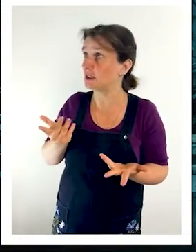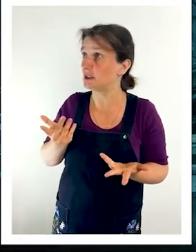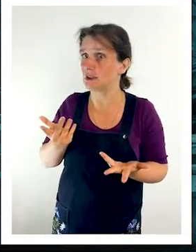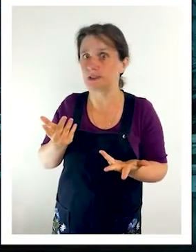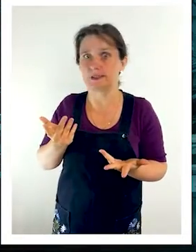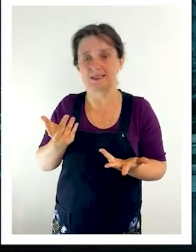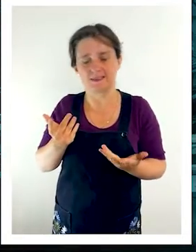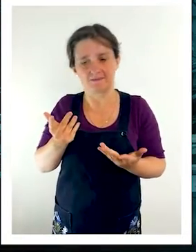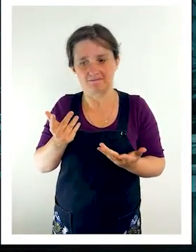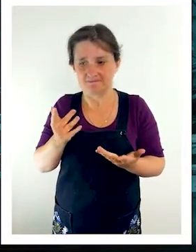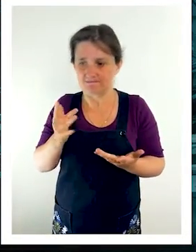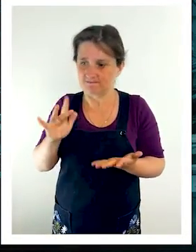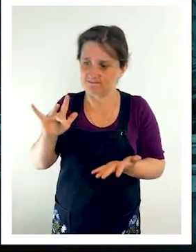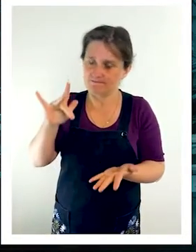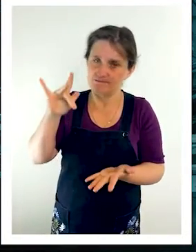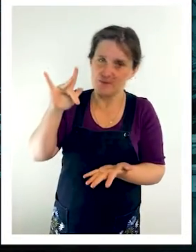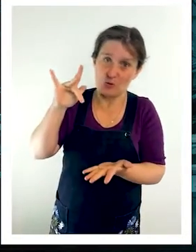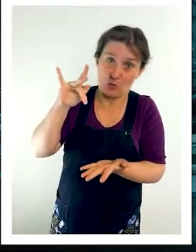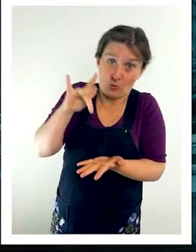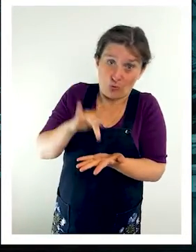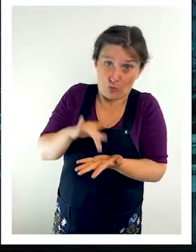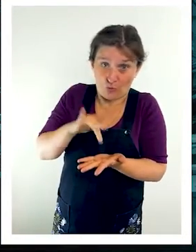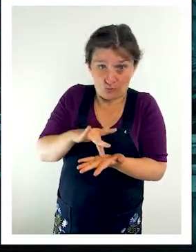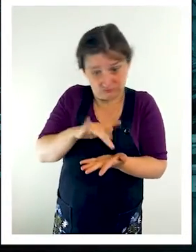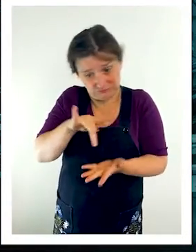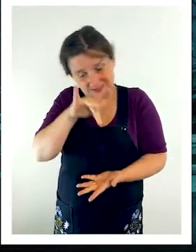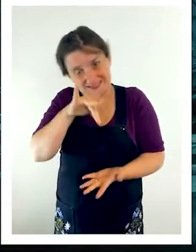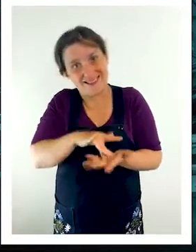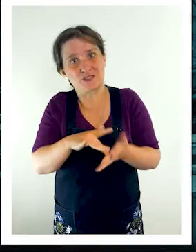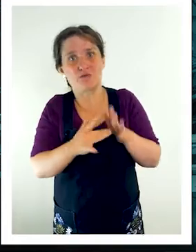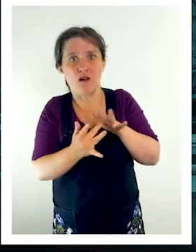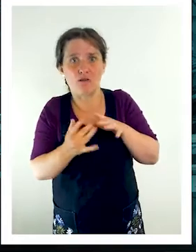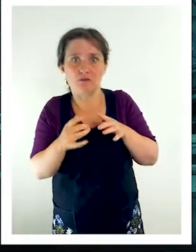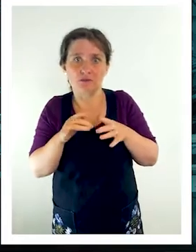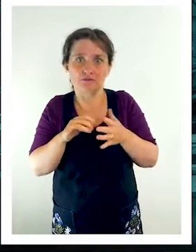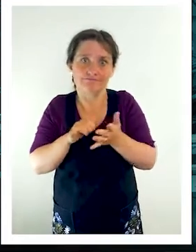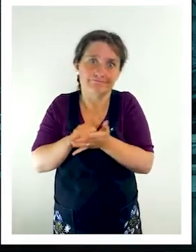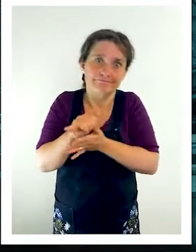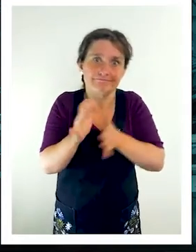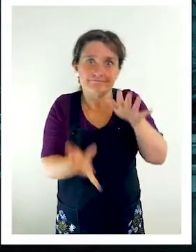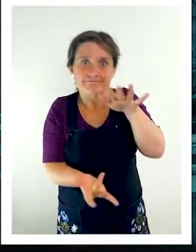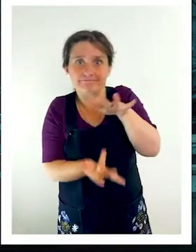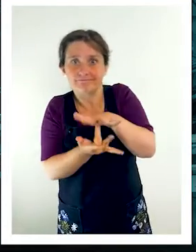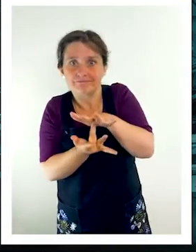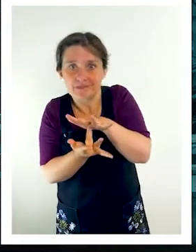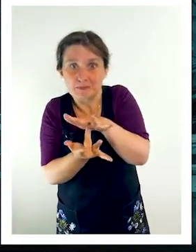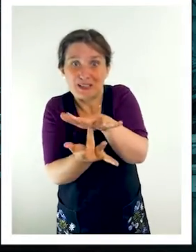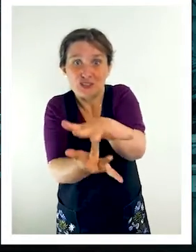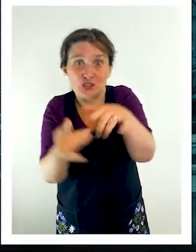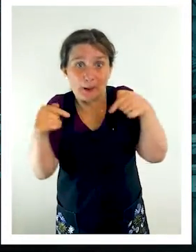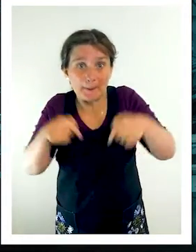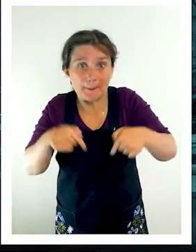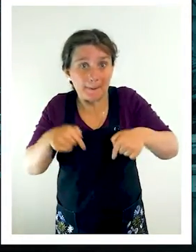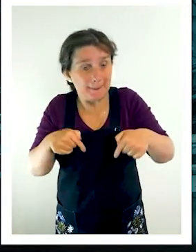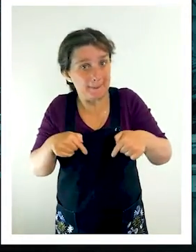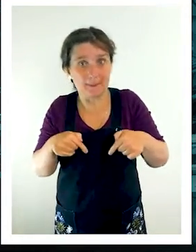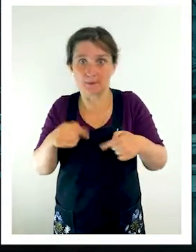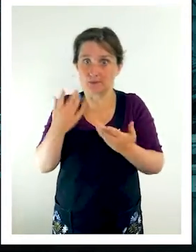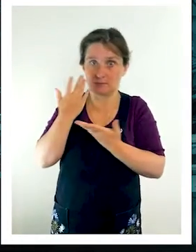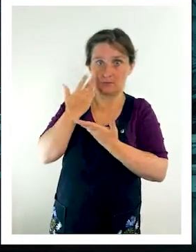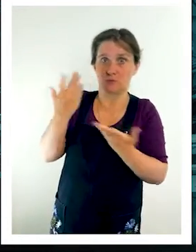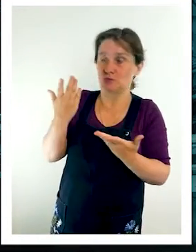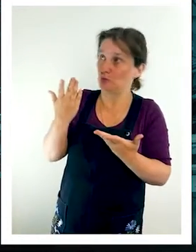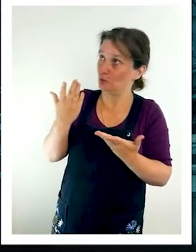core is right at the centre of the ship, worship is something that we do to show God he is right at the centre of our